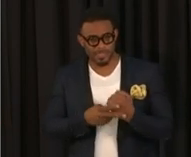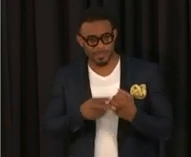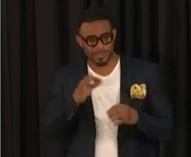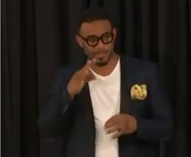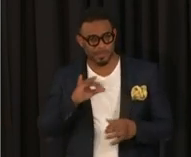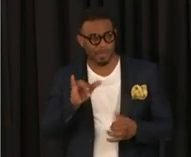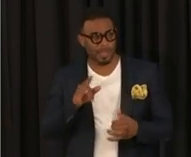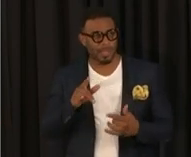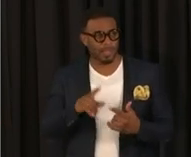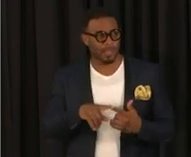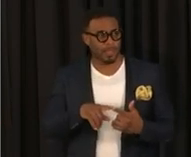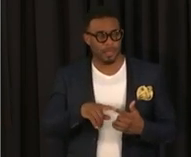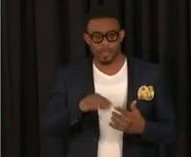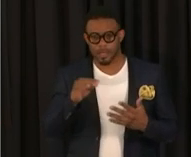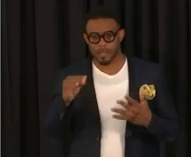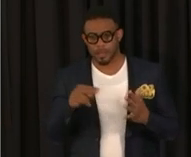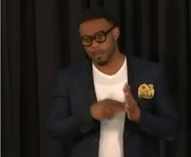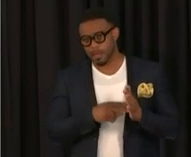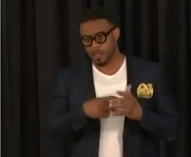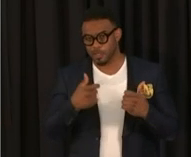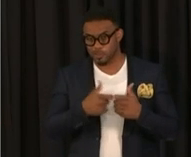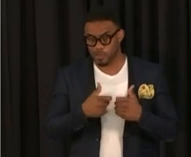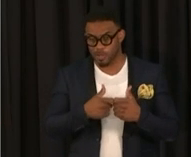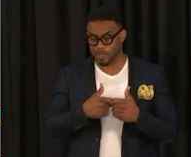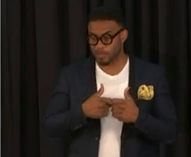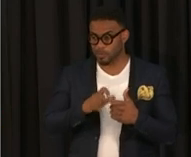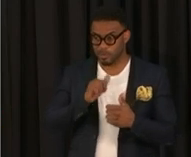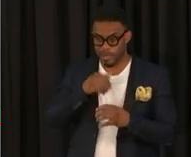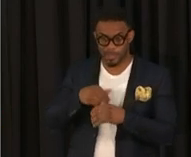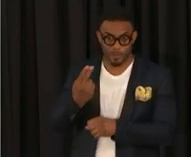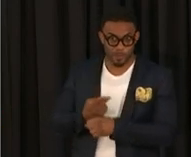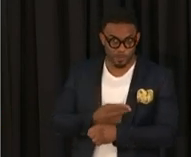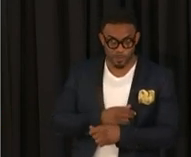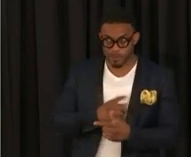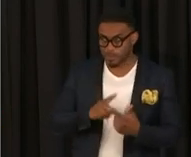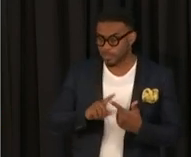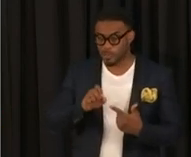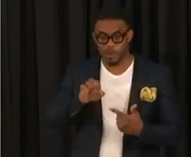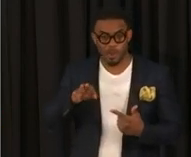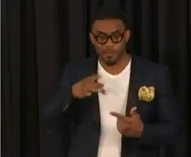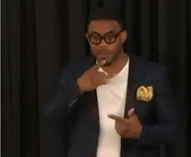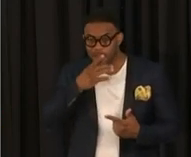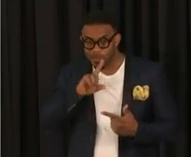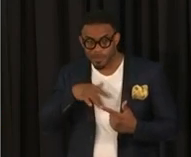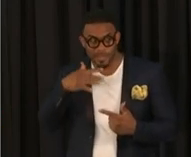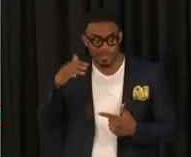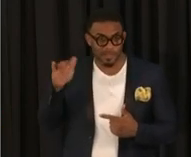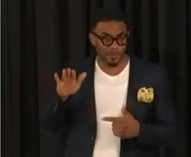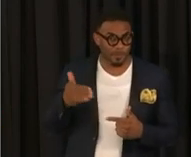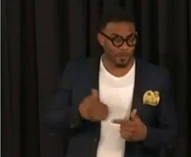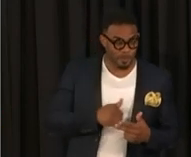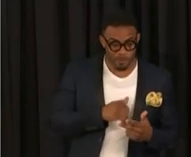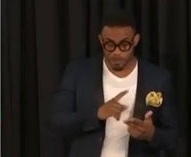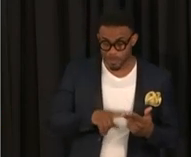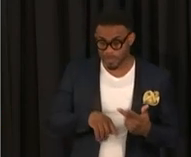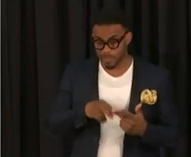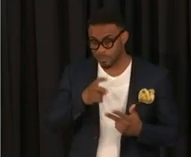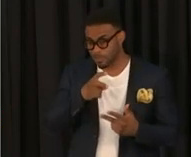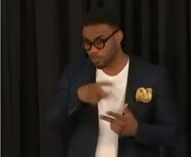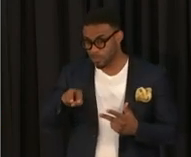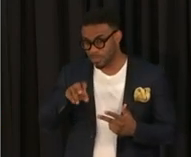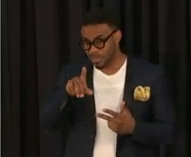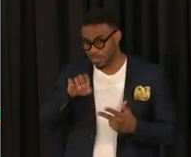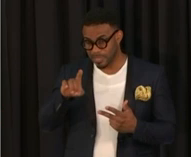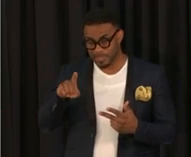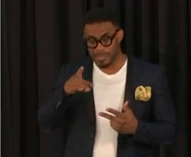tips, such as unplugging your chargers and electronics when not in use, turning off lights when you leave a room, and